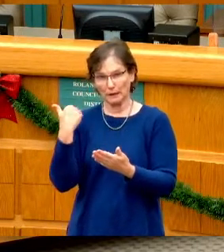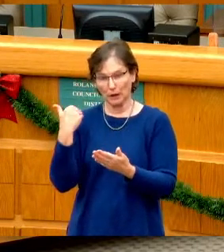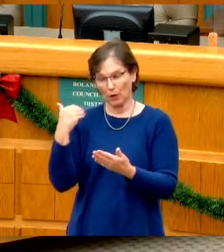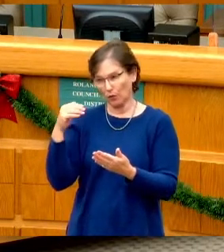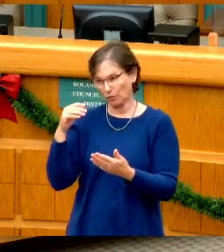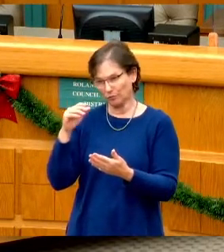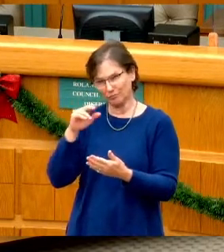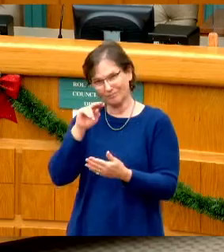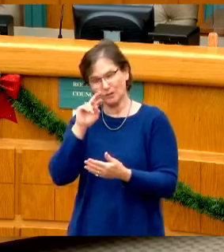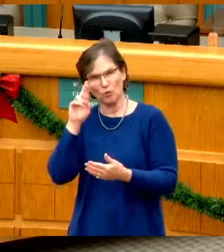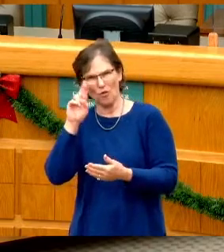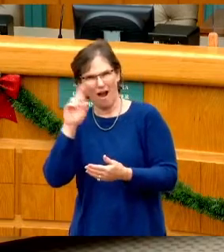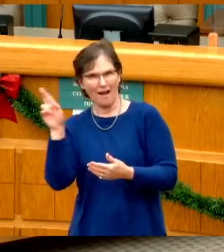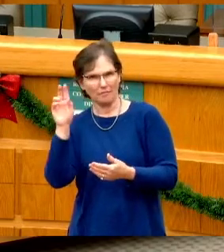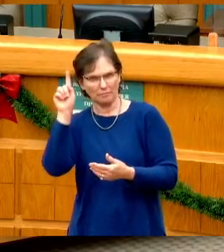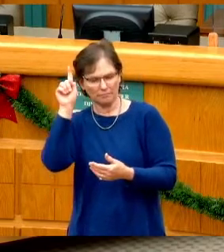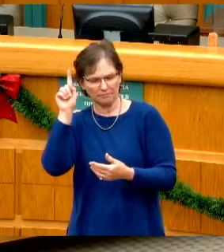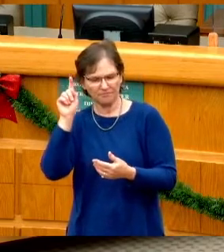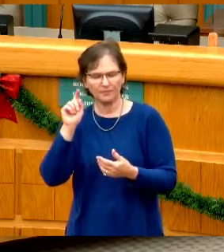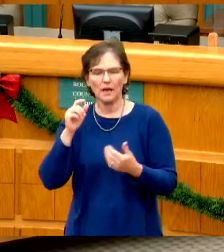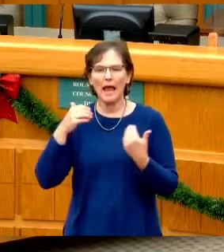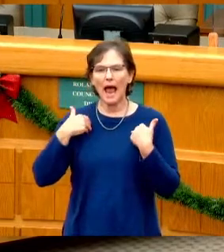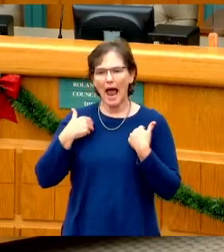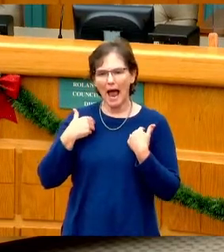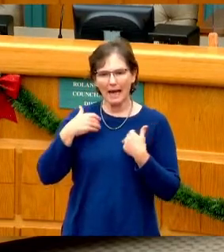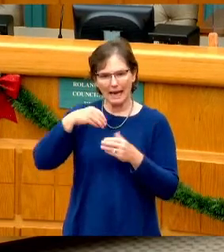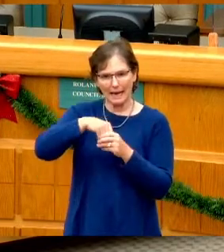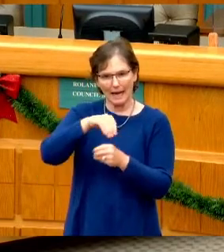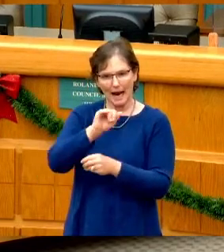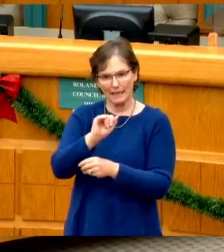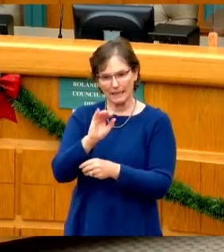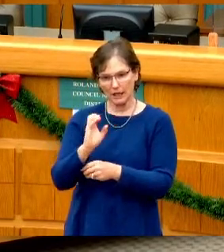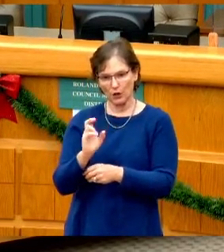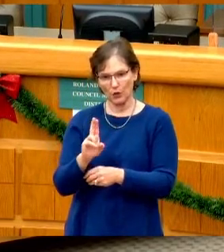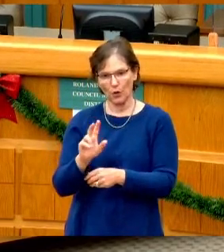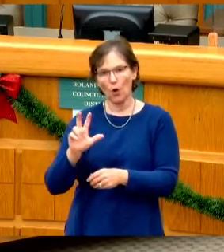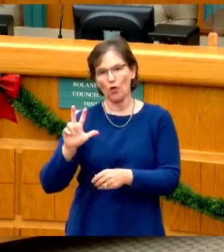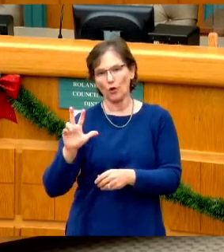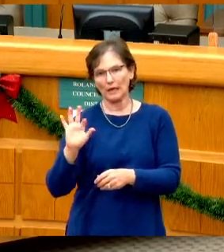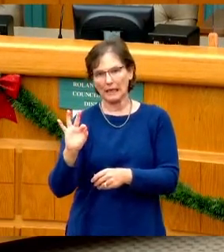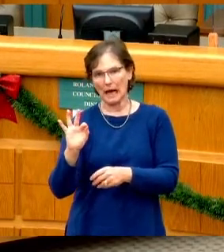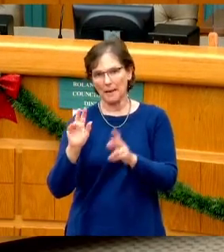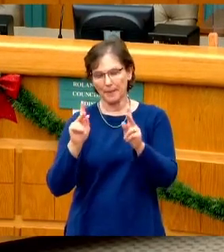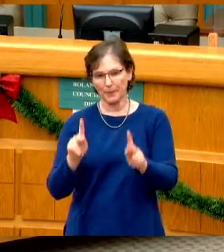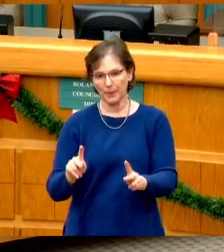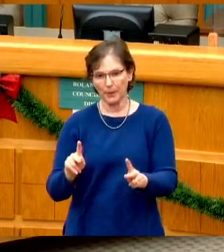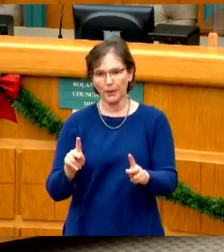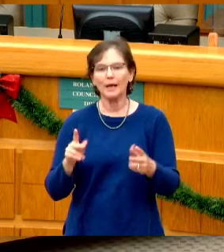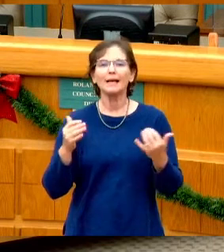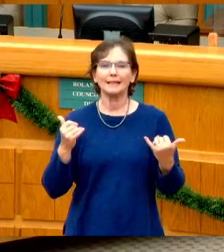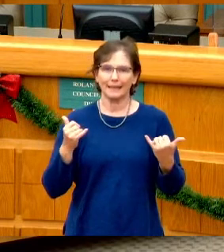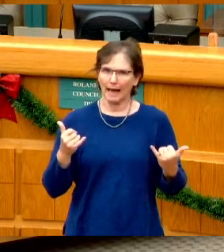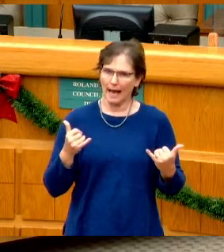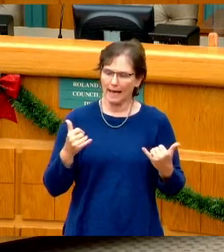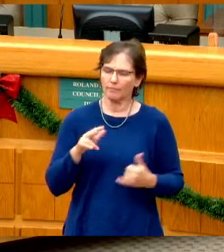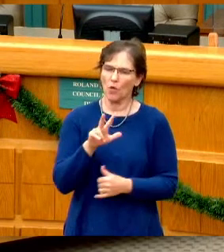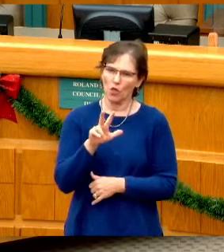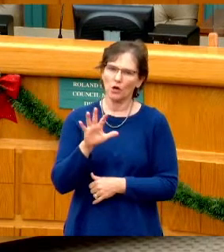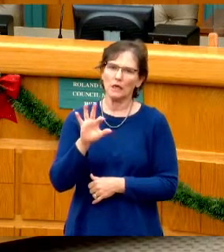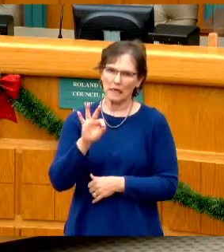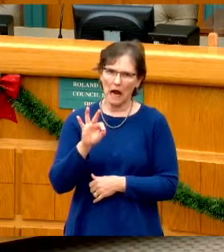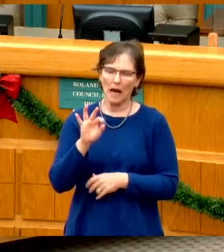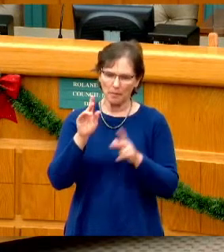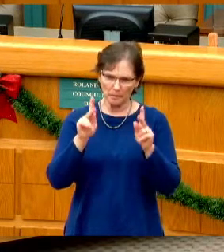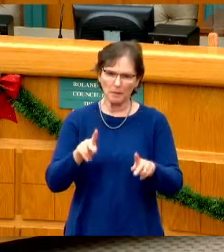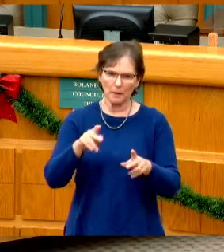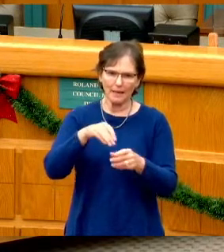far right, we had 39 ICU patients. And again, today we have 39 ICU patients. And we've seen